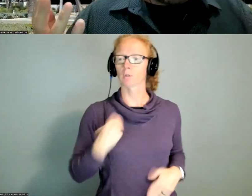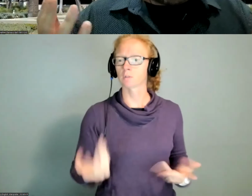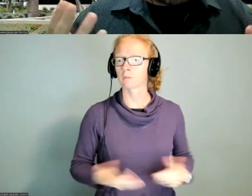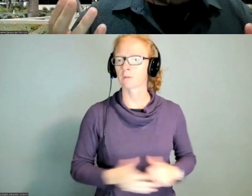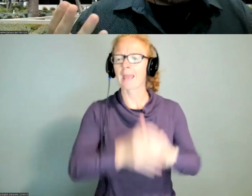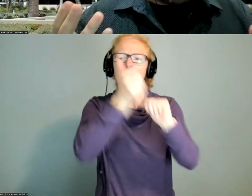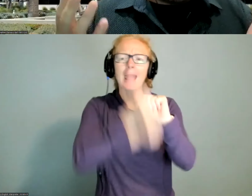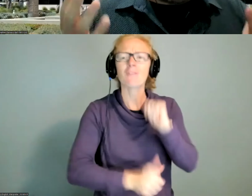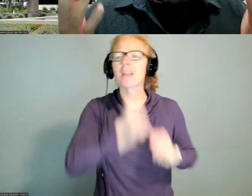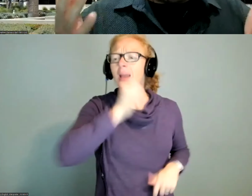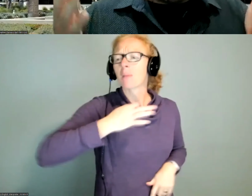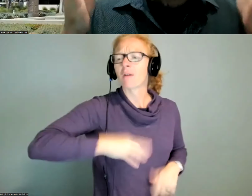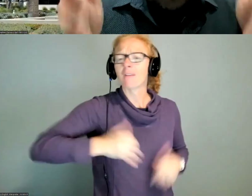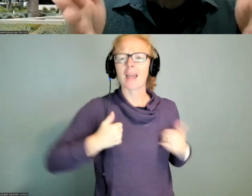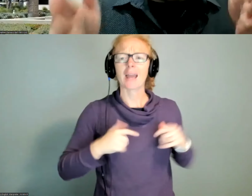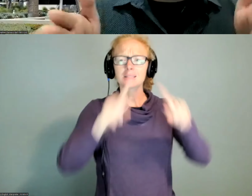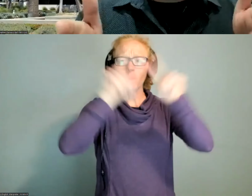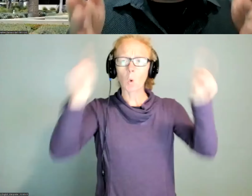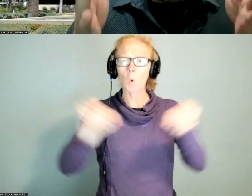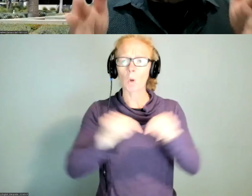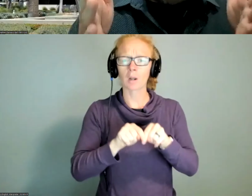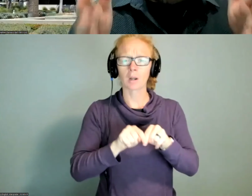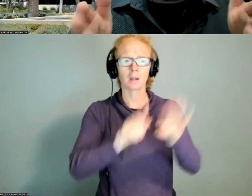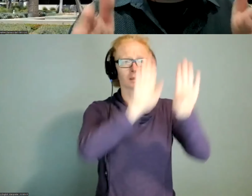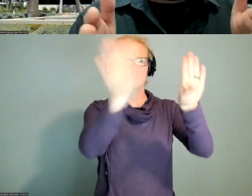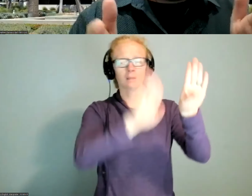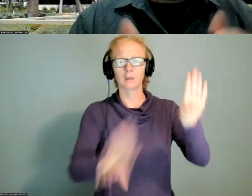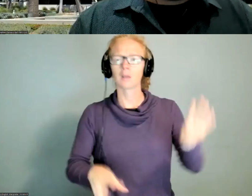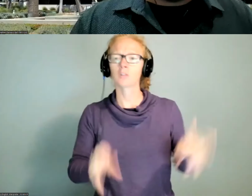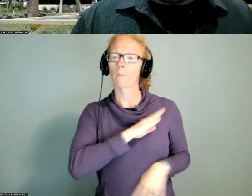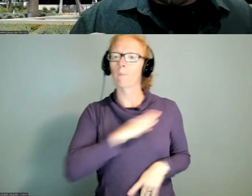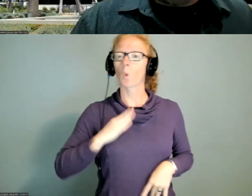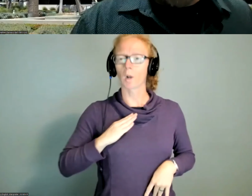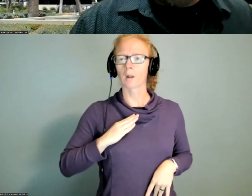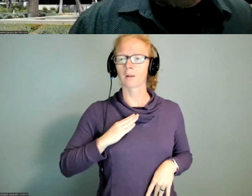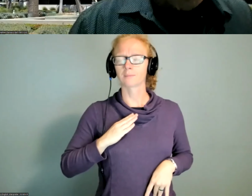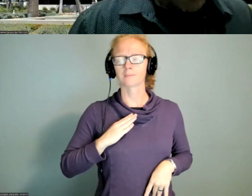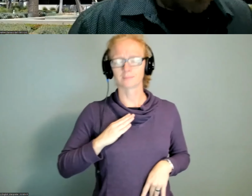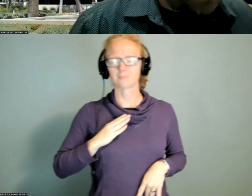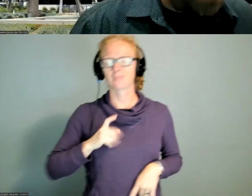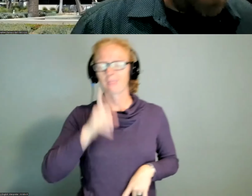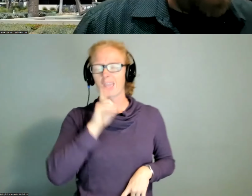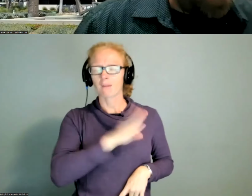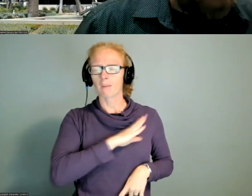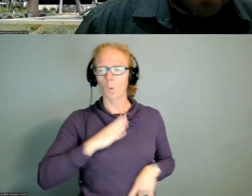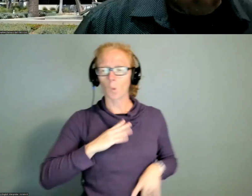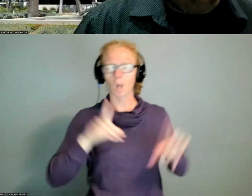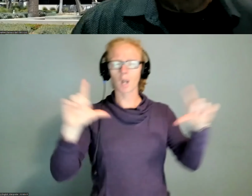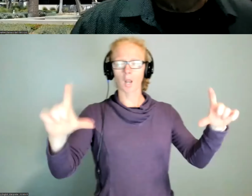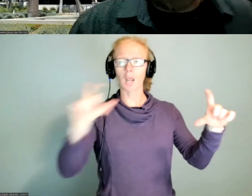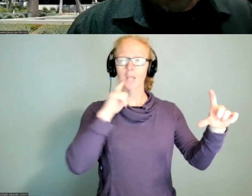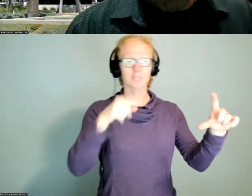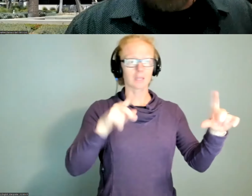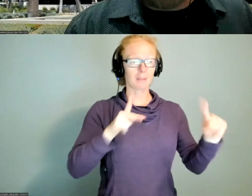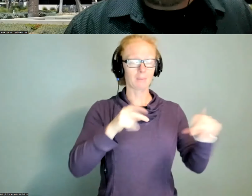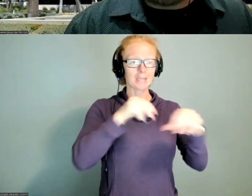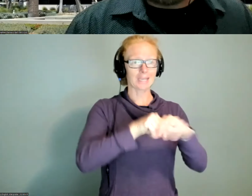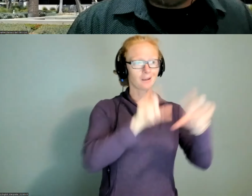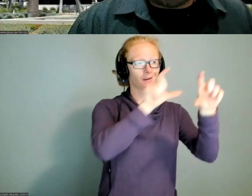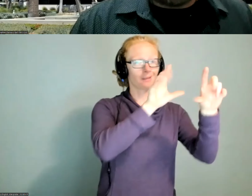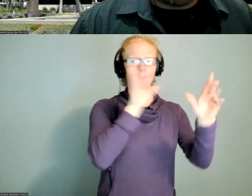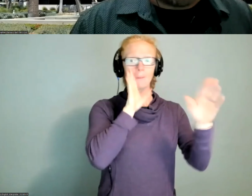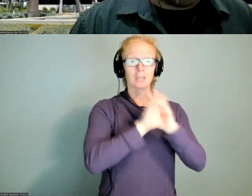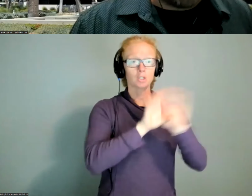nonprofit has a board, and we can have community members sitting on those boards, much like what we see with Trust